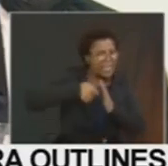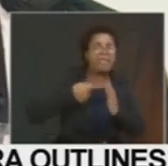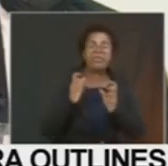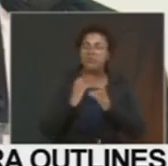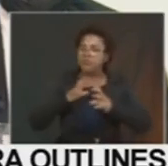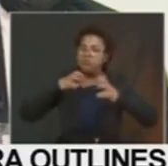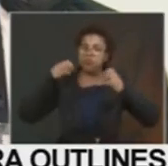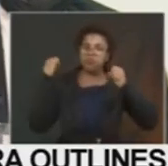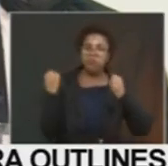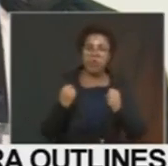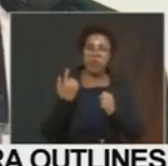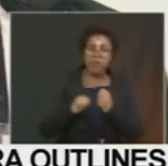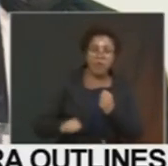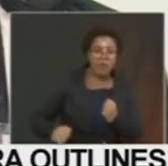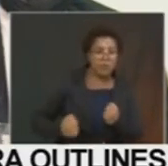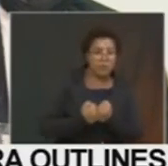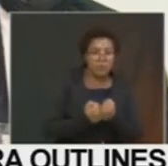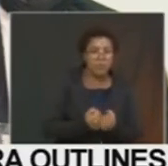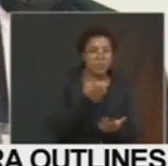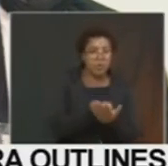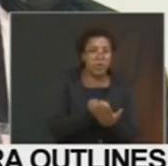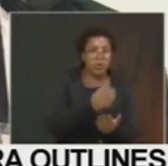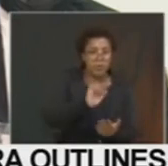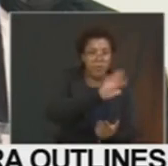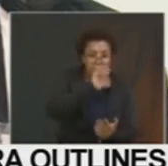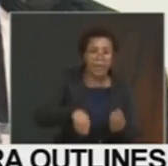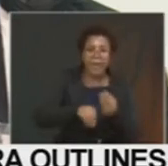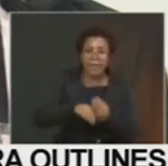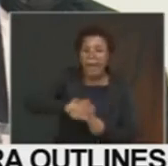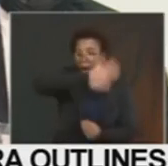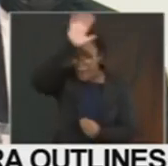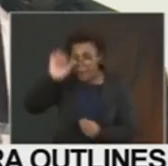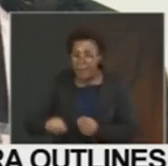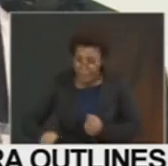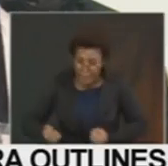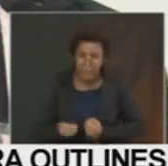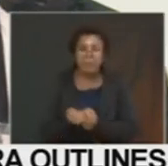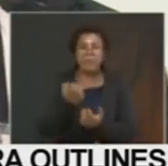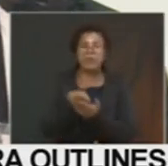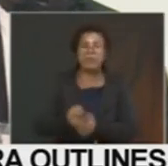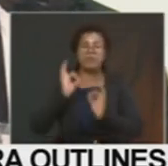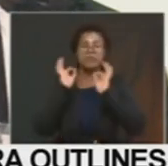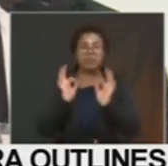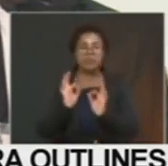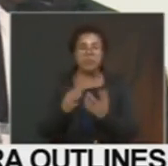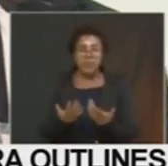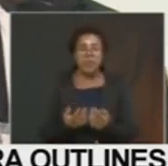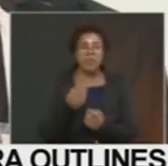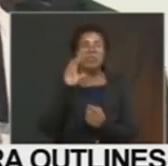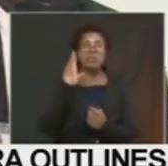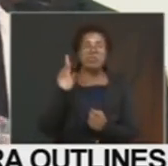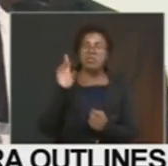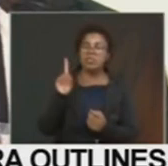critical contributor to the continental economy. With our growing Gauteng Together GGT